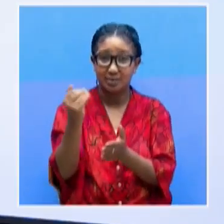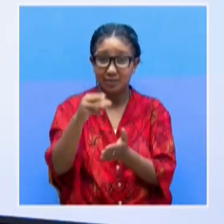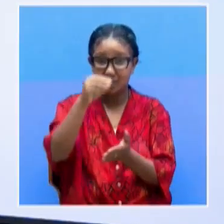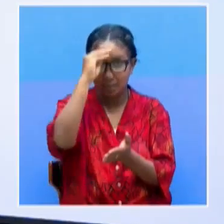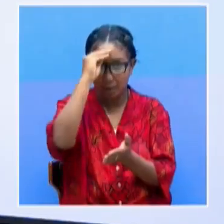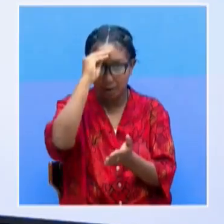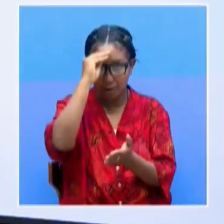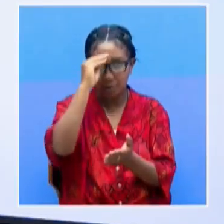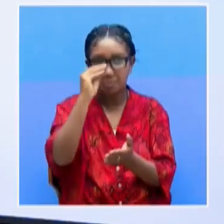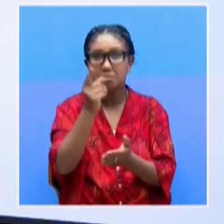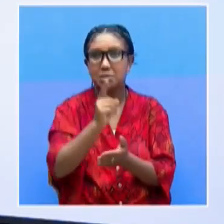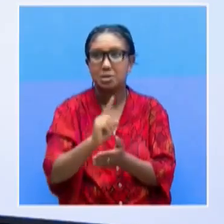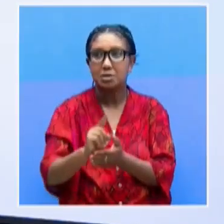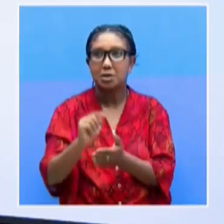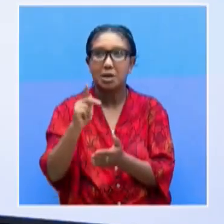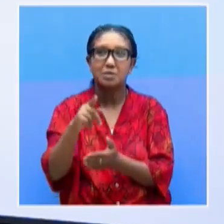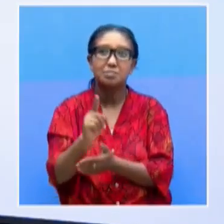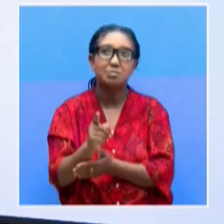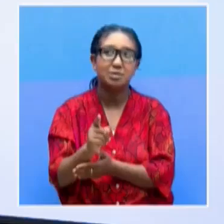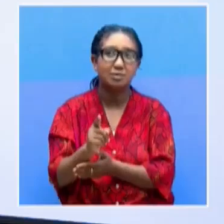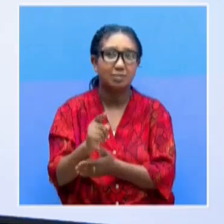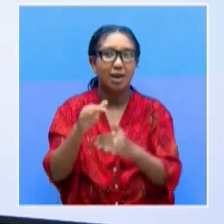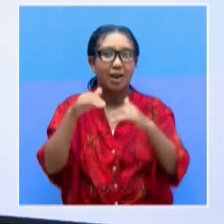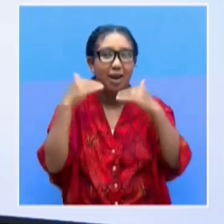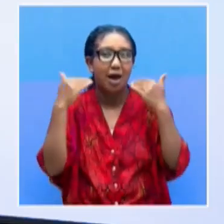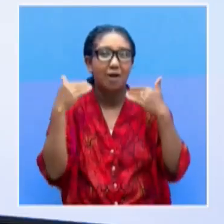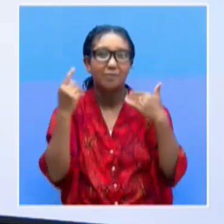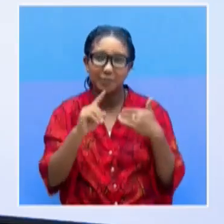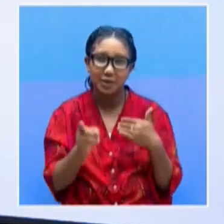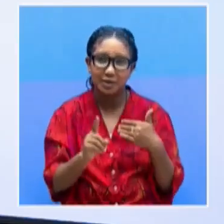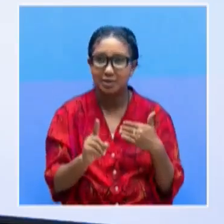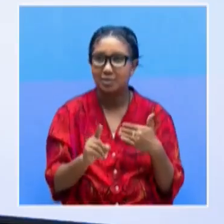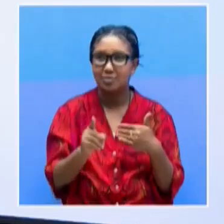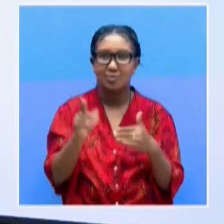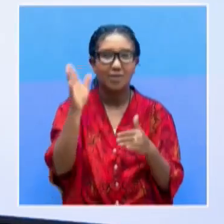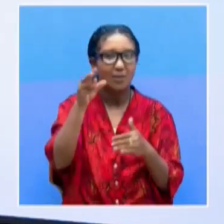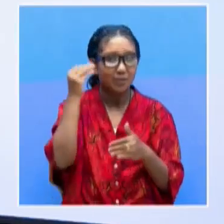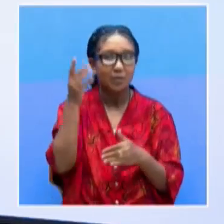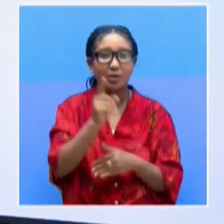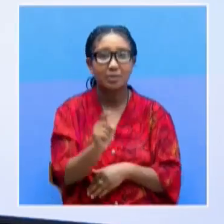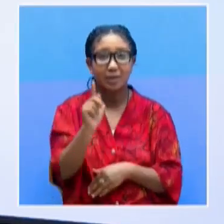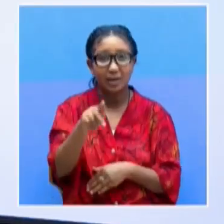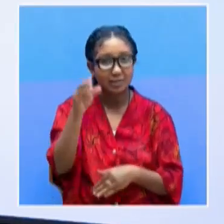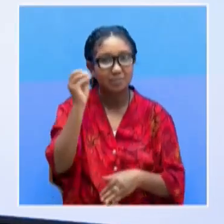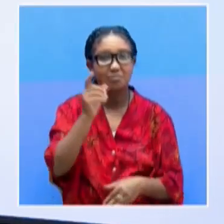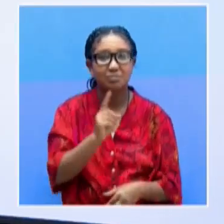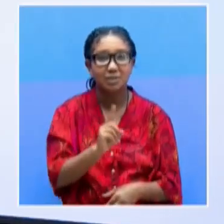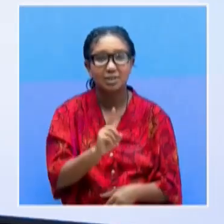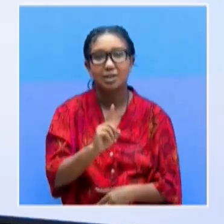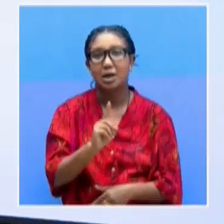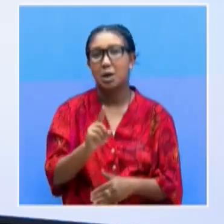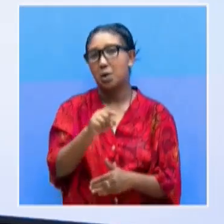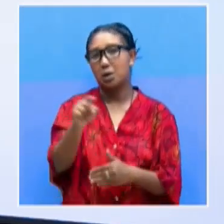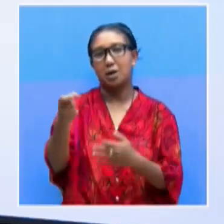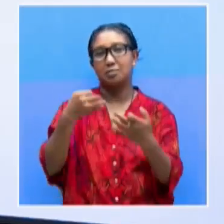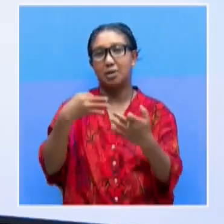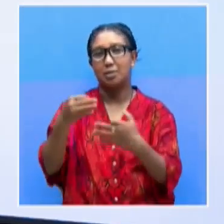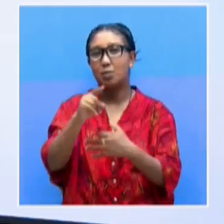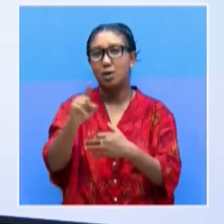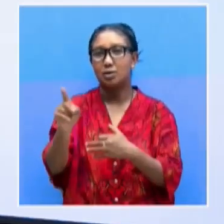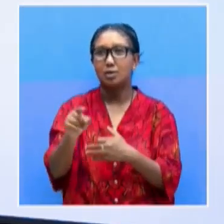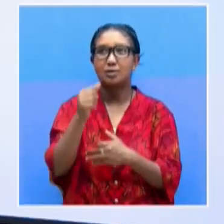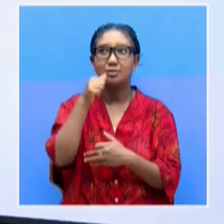can tell us one event that makes you laugh or that you never forget at all. Or you can tell us about what